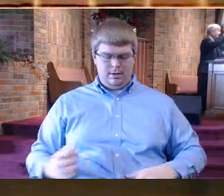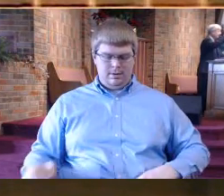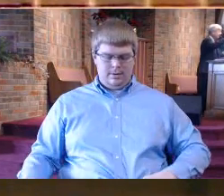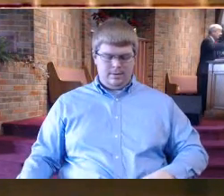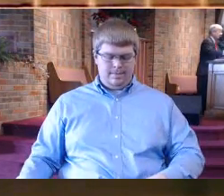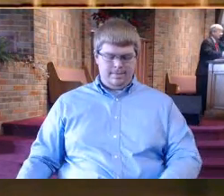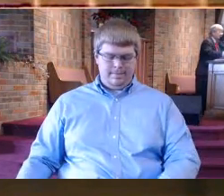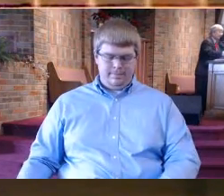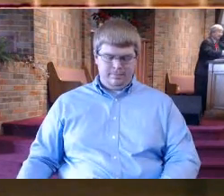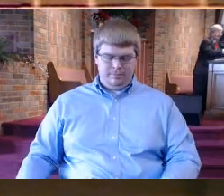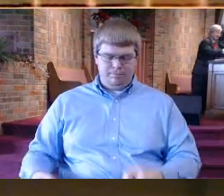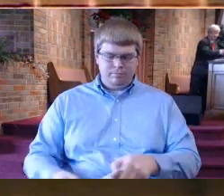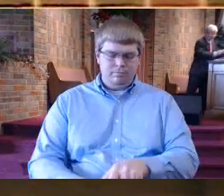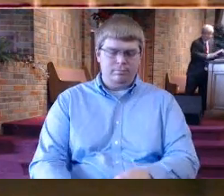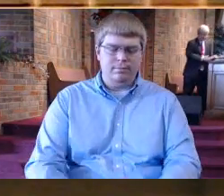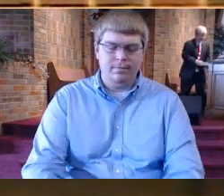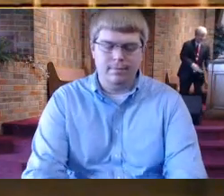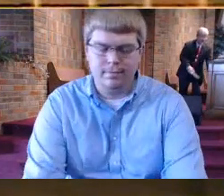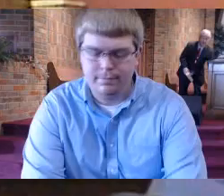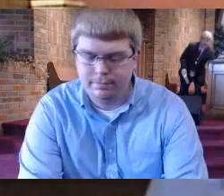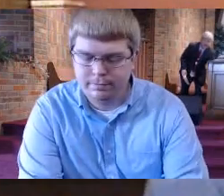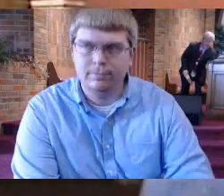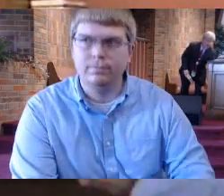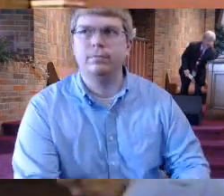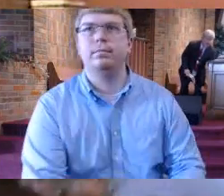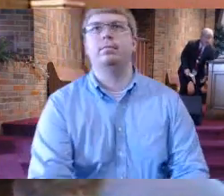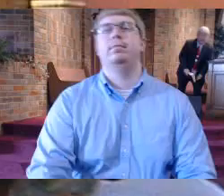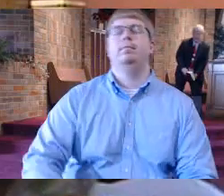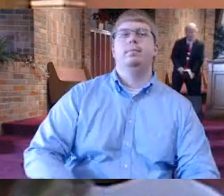slain. Be seated, please.